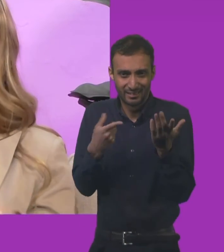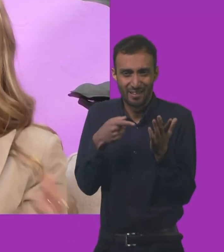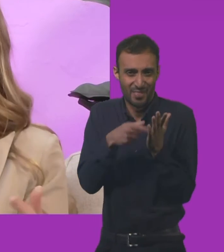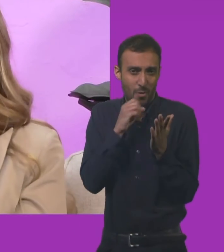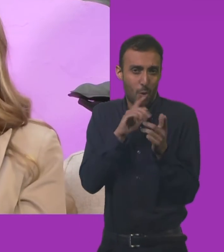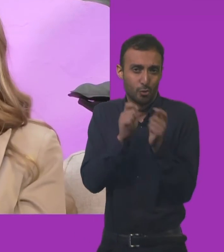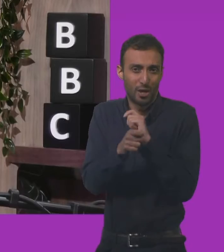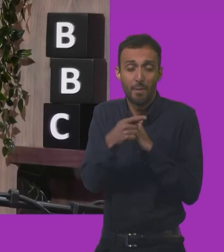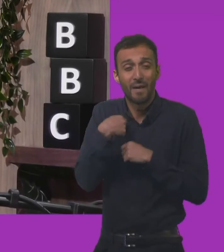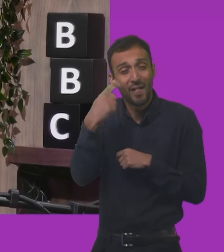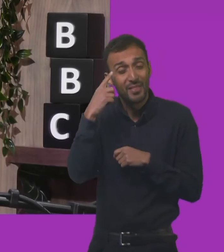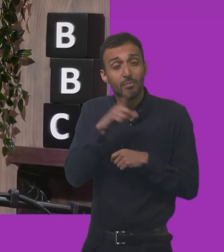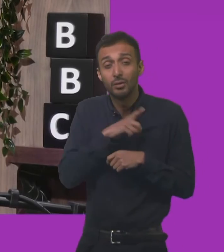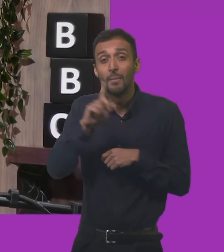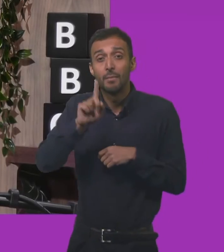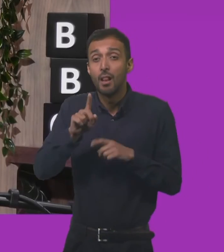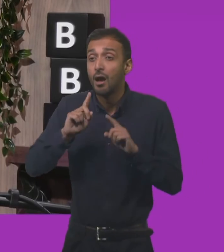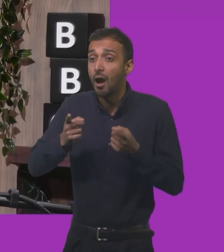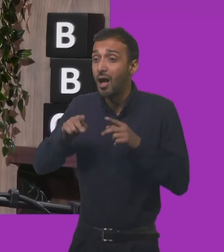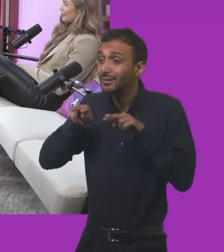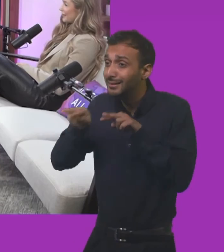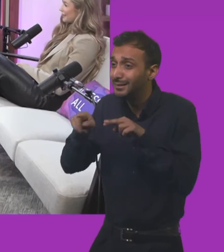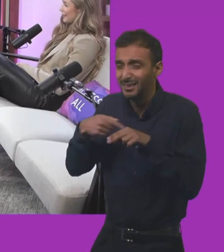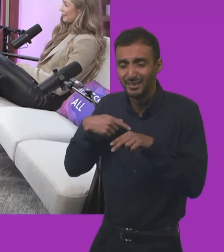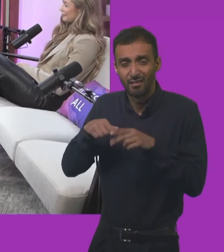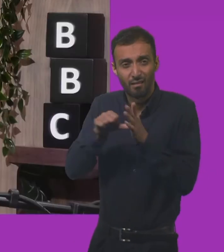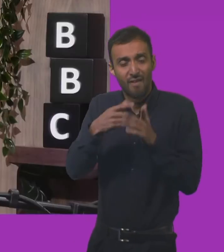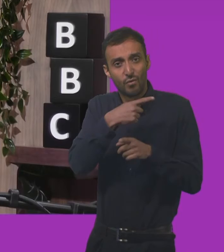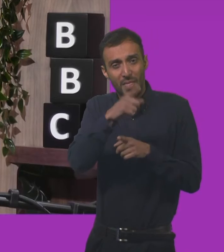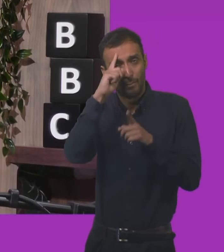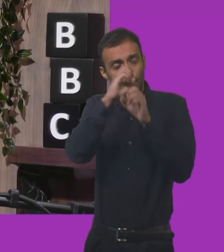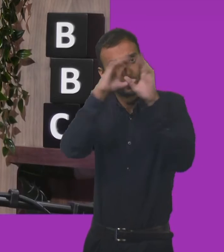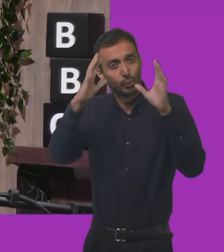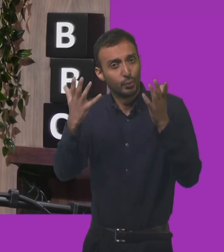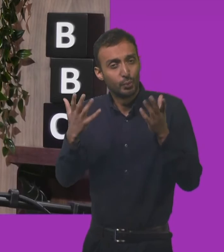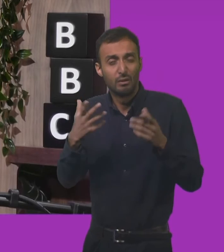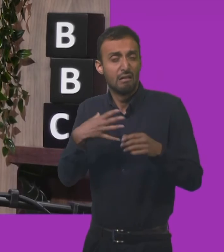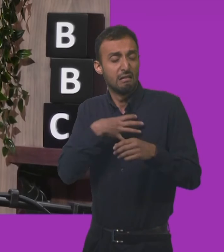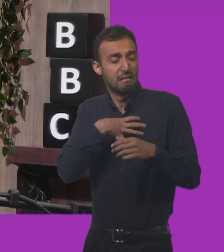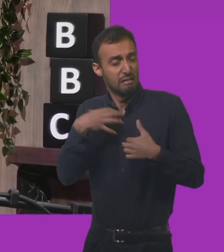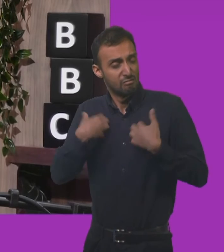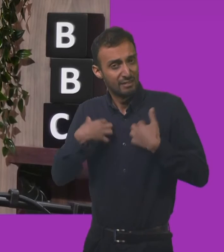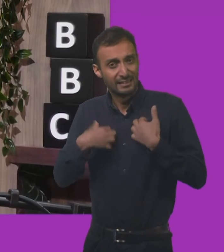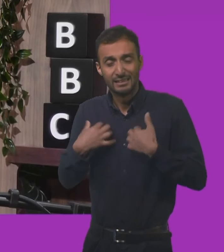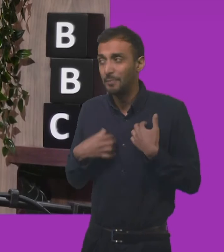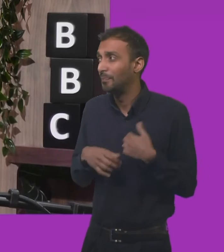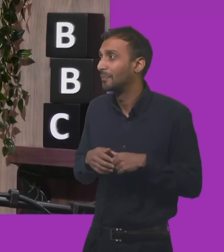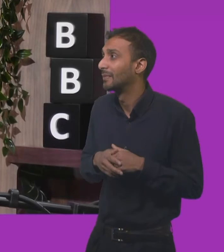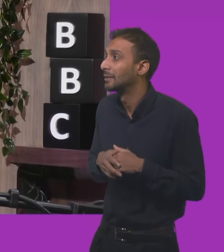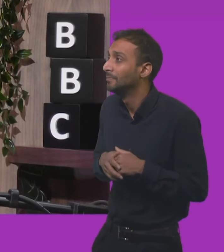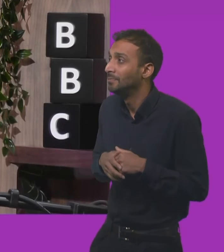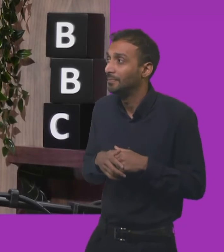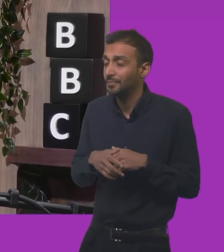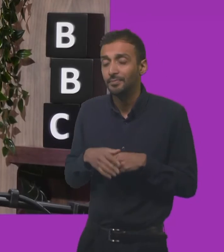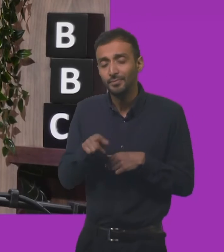because people can't see it, it's super hard to explain to people. But that's so interesting. Yeah. Now, there was a really emotional moment with you in